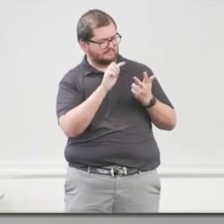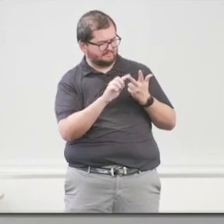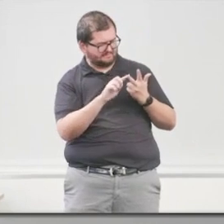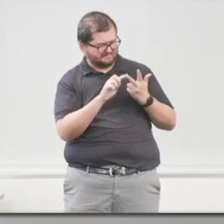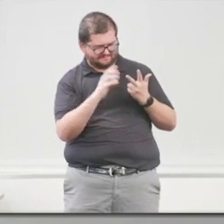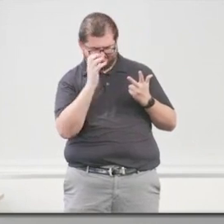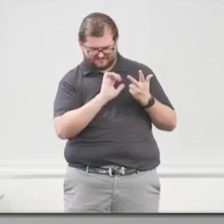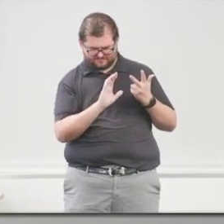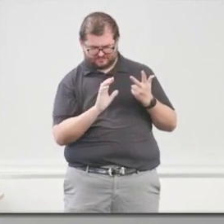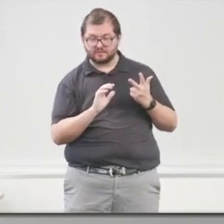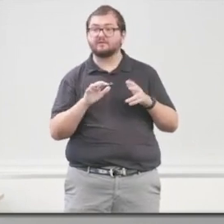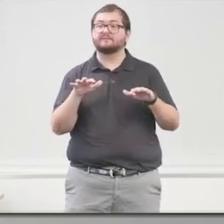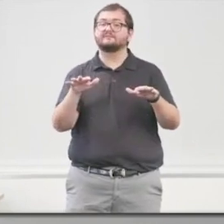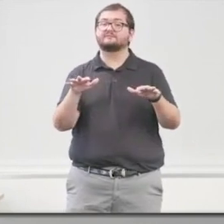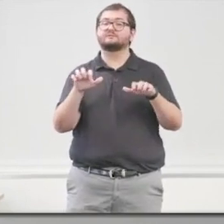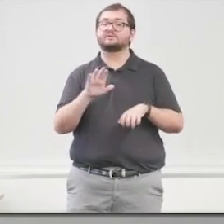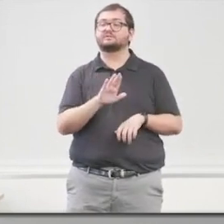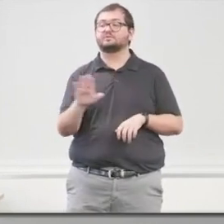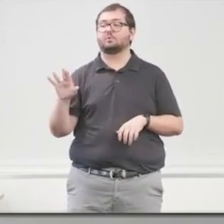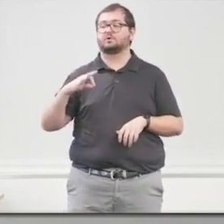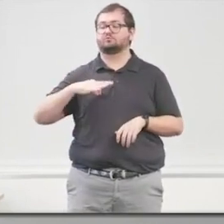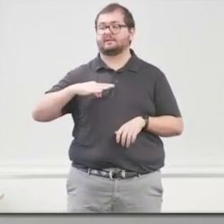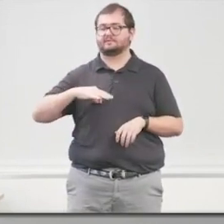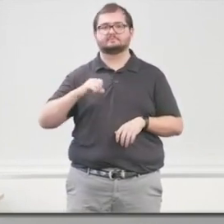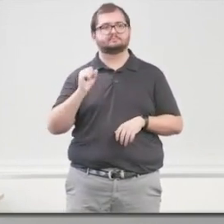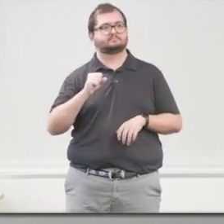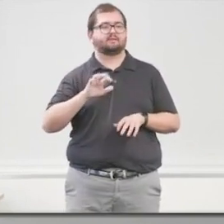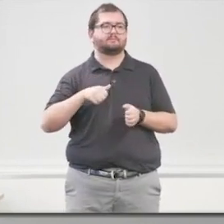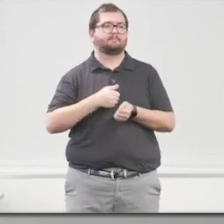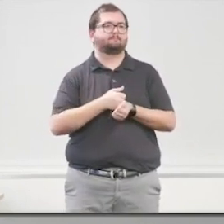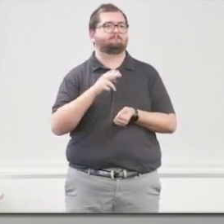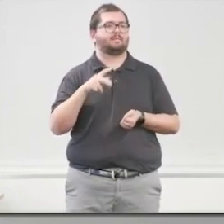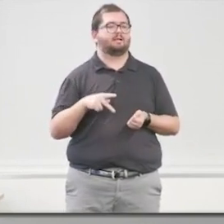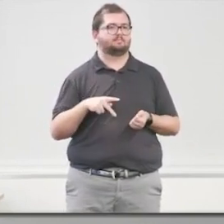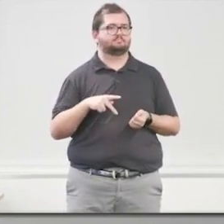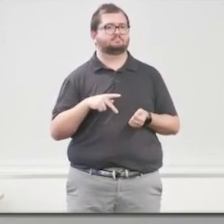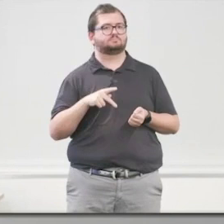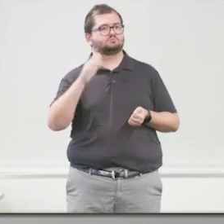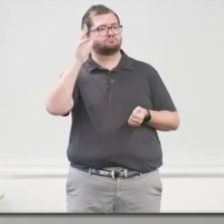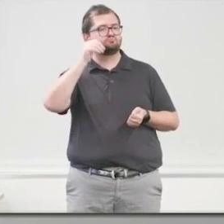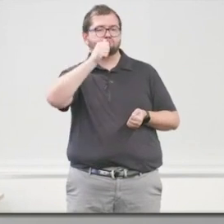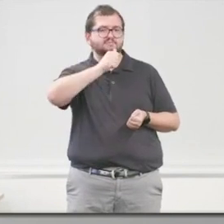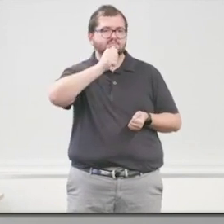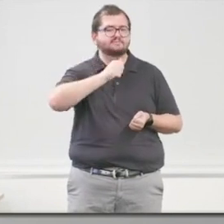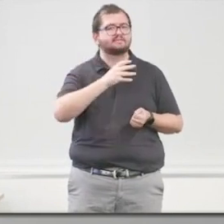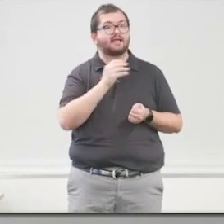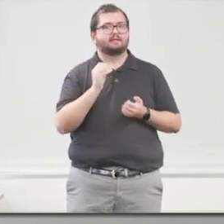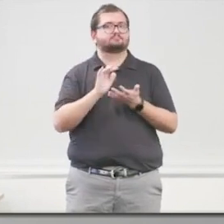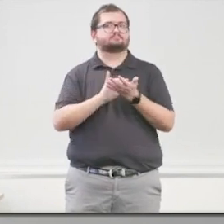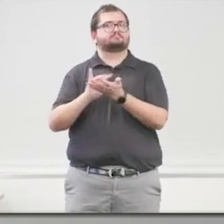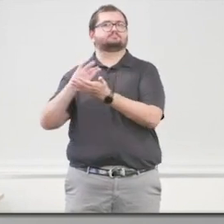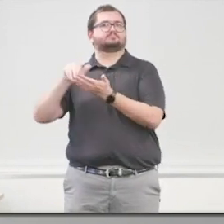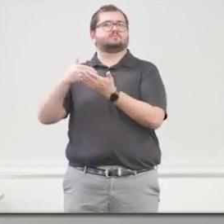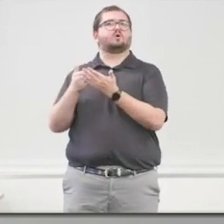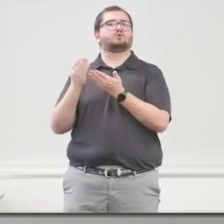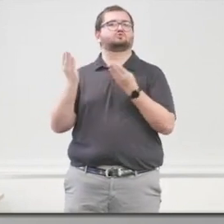something. Freeze your credit. Yeah. Have backups and resiliency. And take advantage of all the services that exist out there.